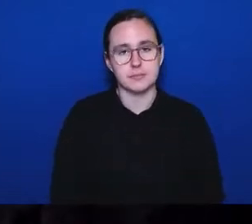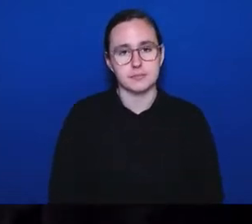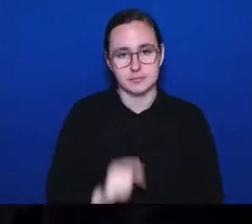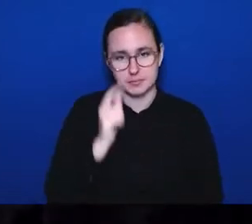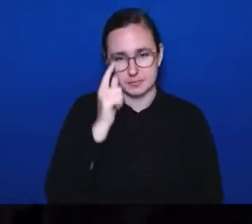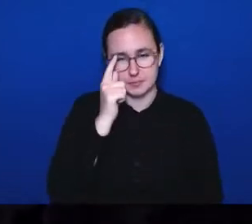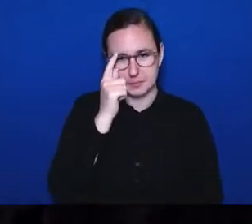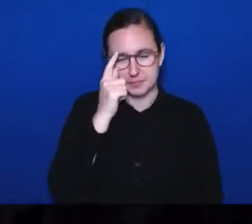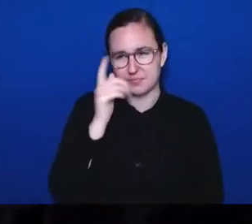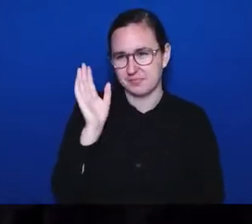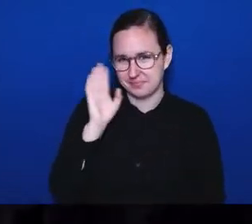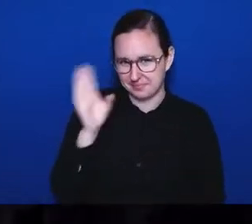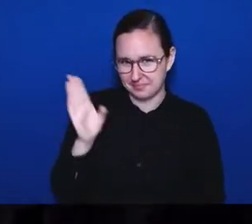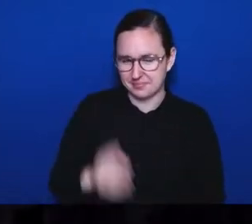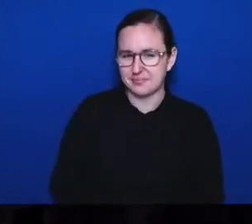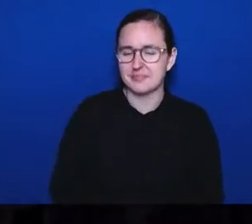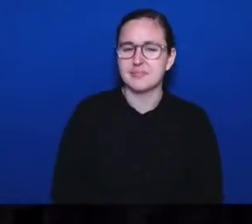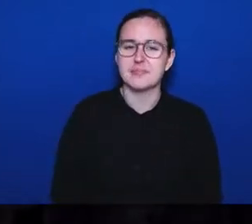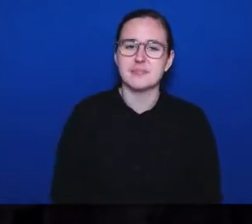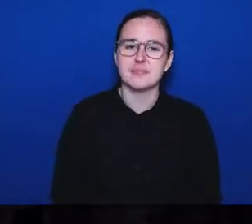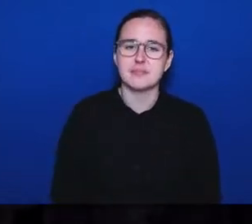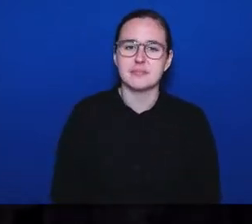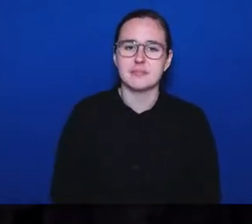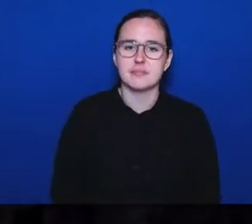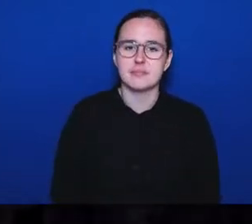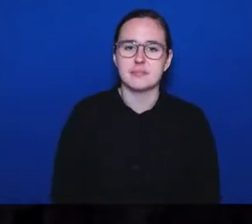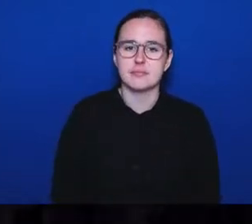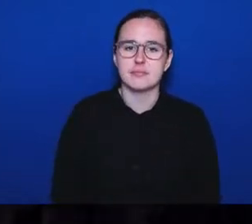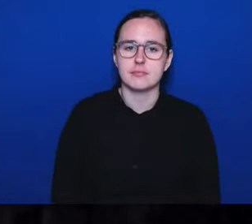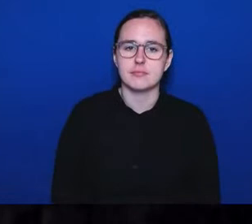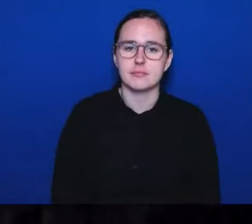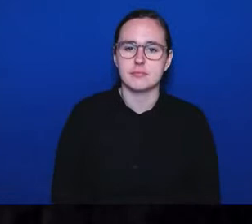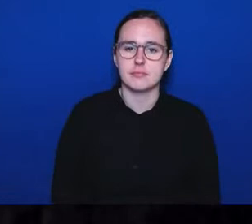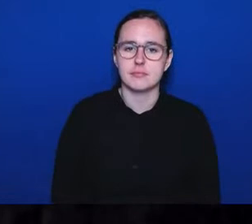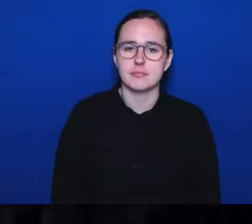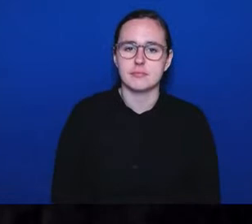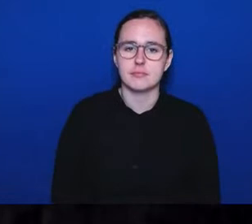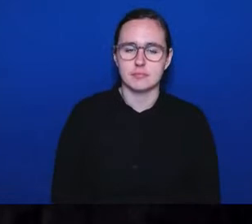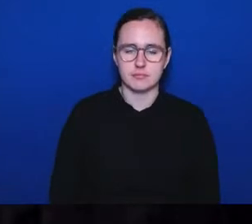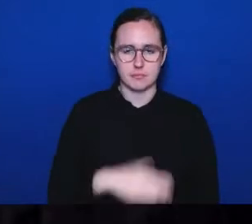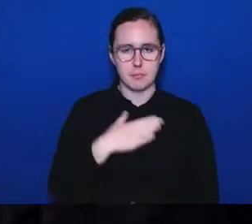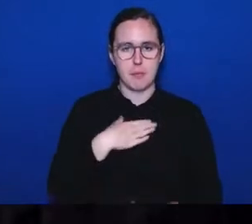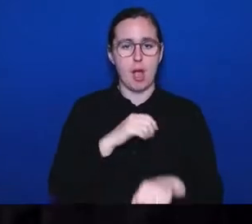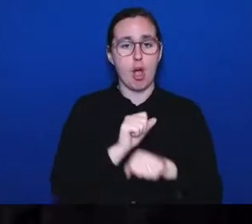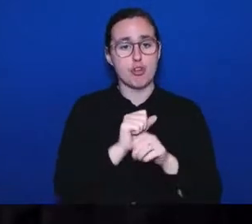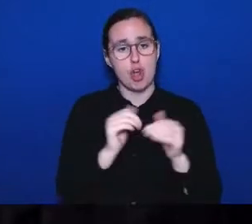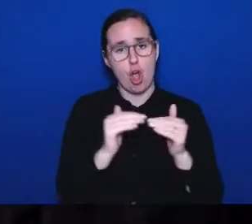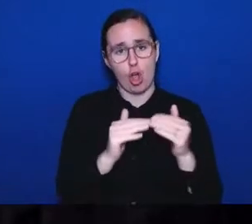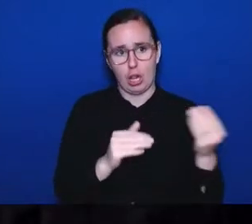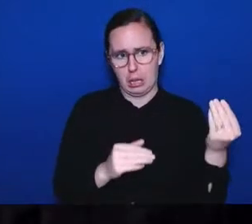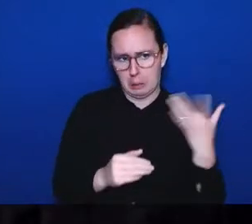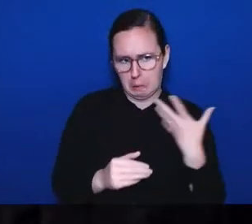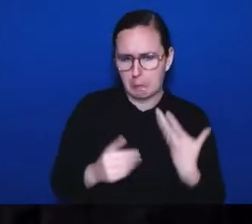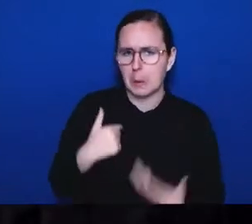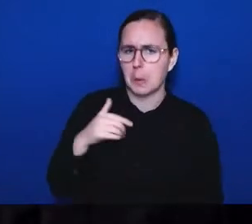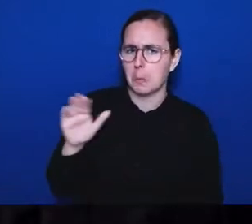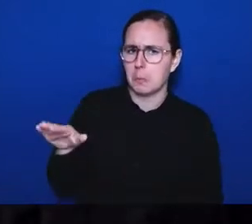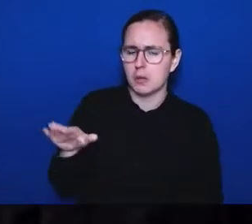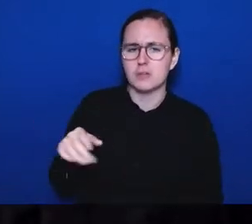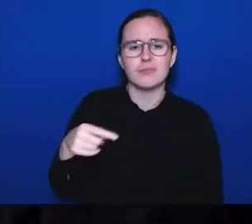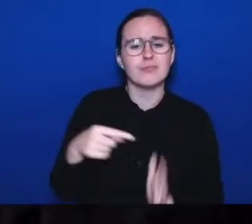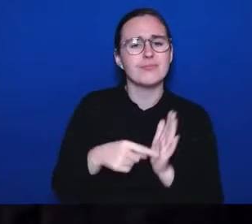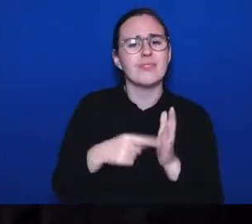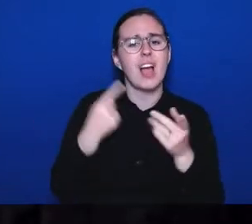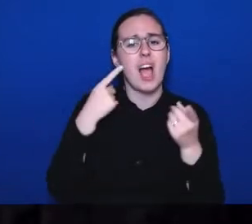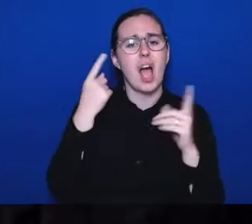Oh, hi. Thanks very much. My first question is for a colleague who's working up island today. Just wondering how this agreement will